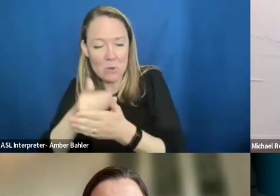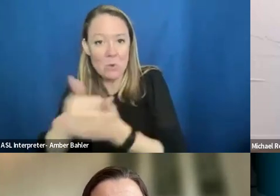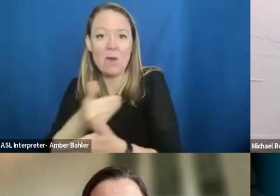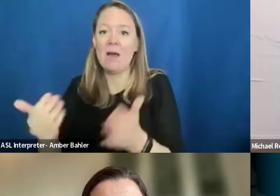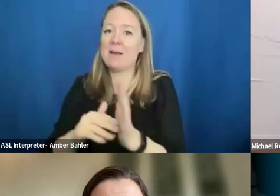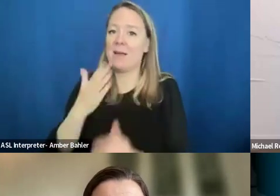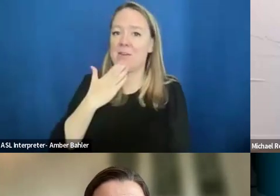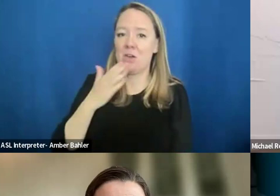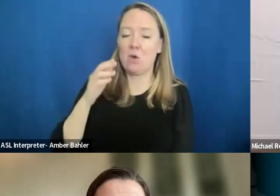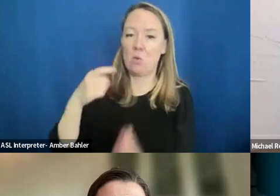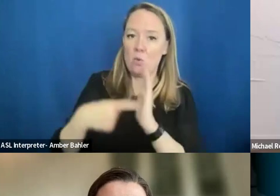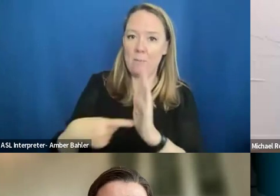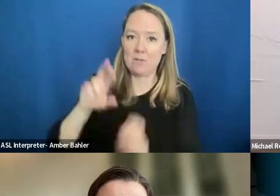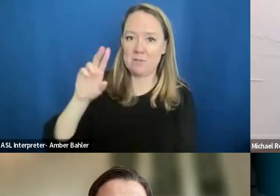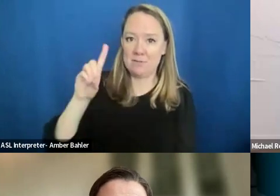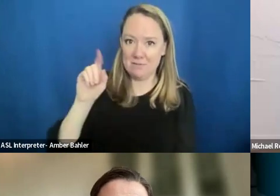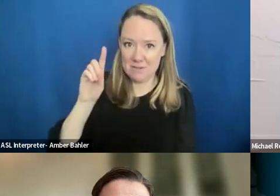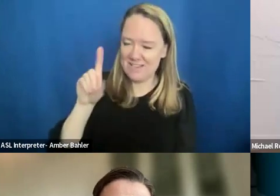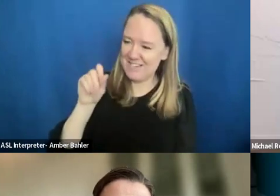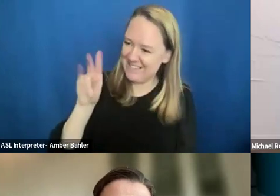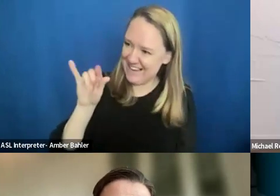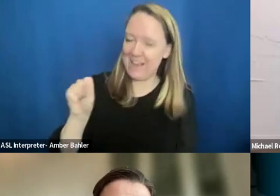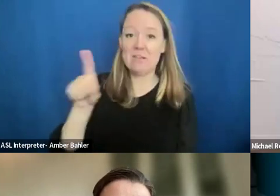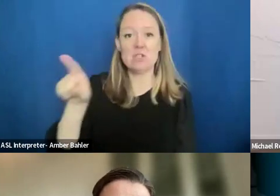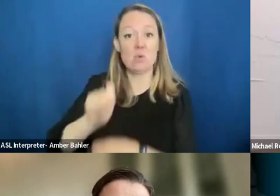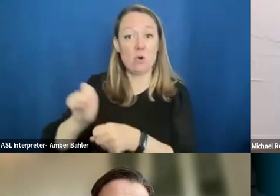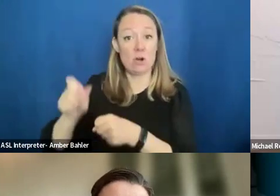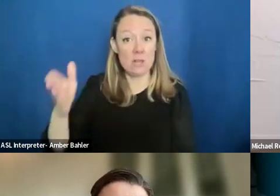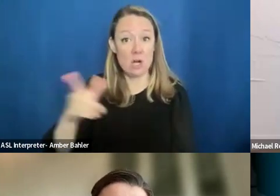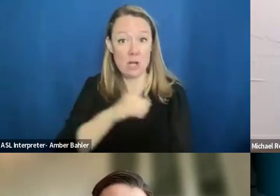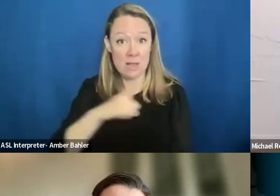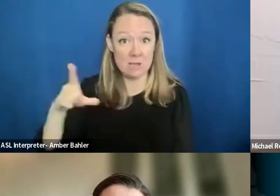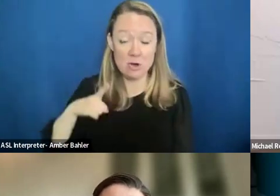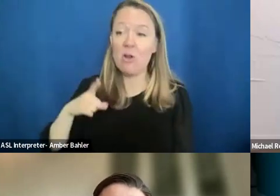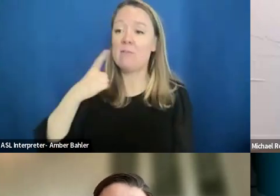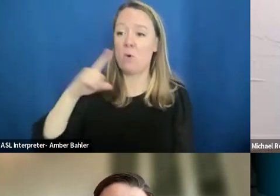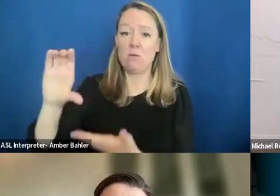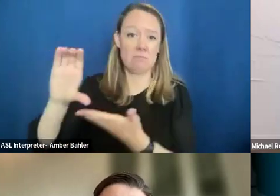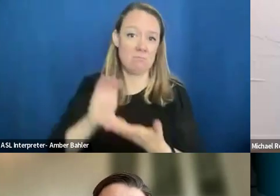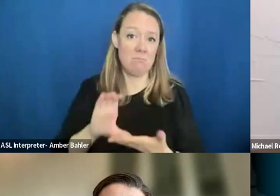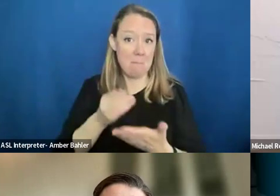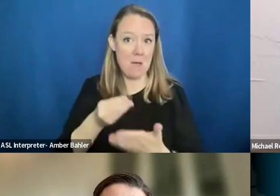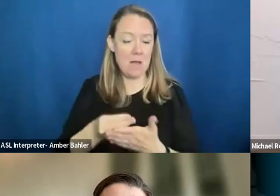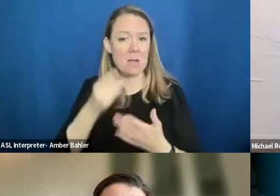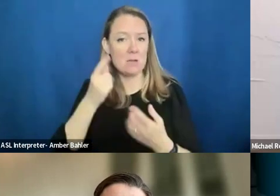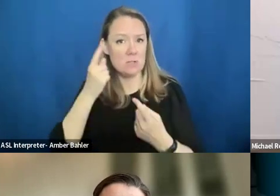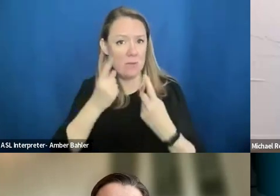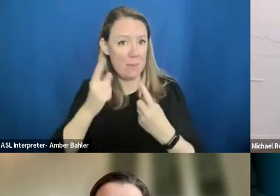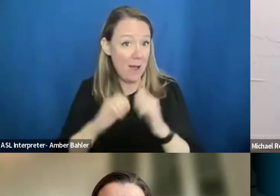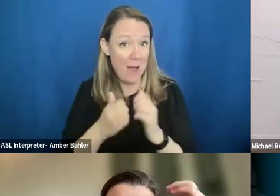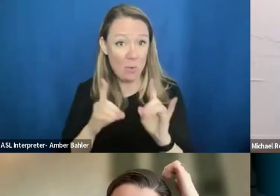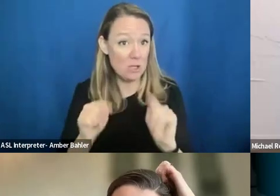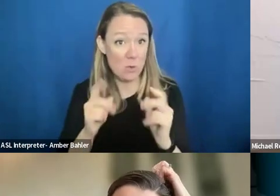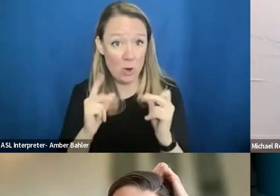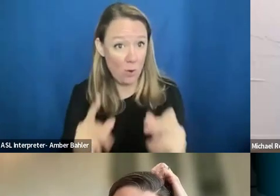some starting funds to really get this stuff moving and say, how do we do this quickly? Thank you, Dr. Patinos. And I think that